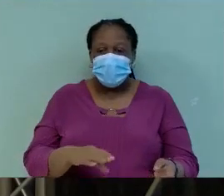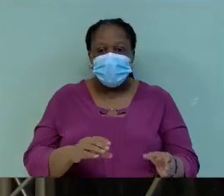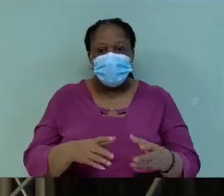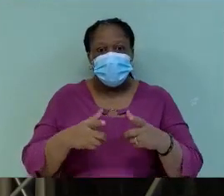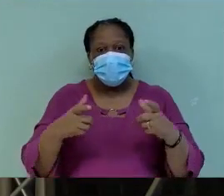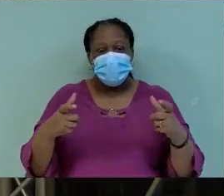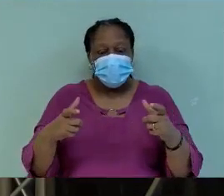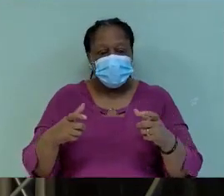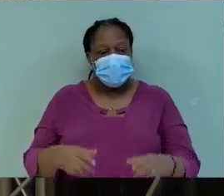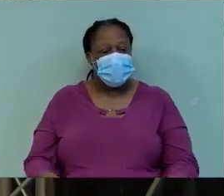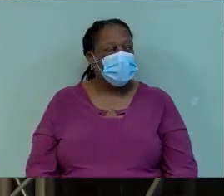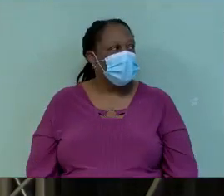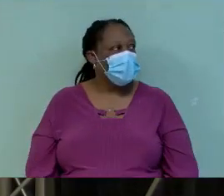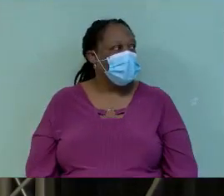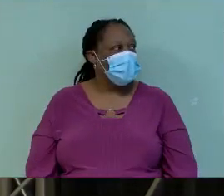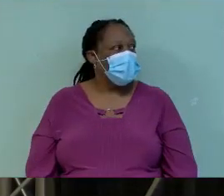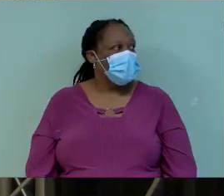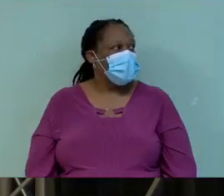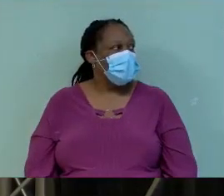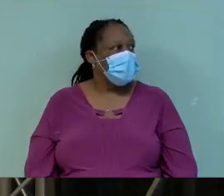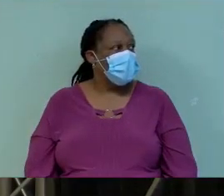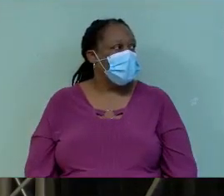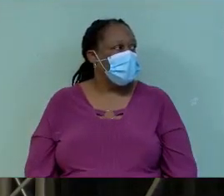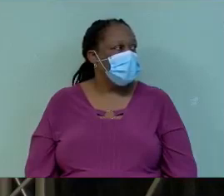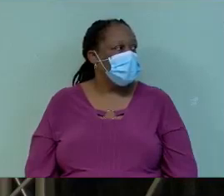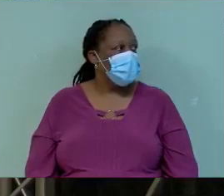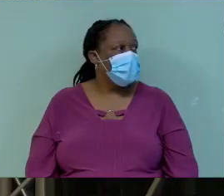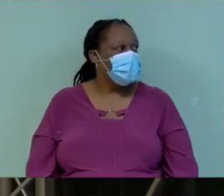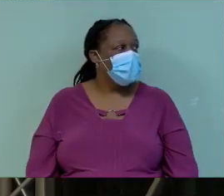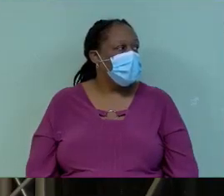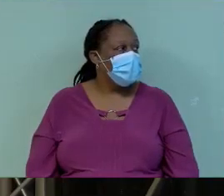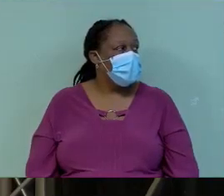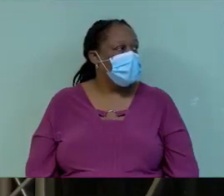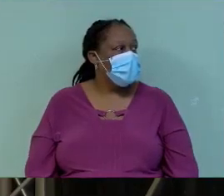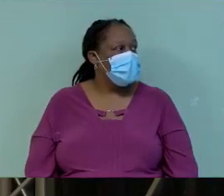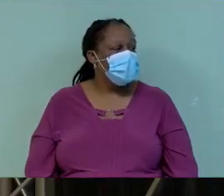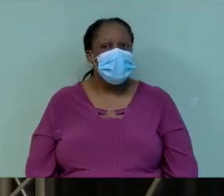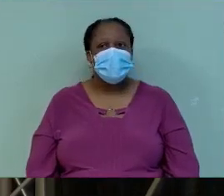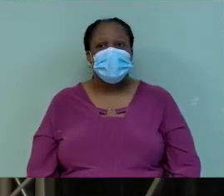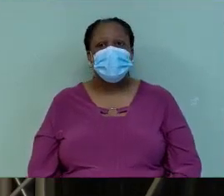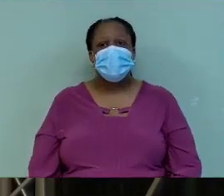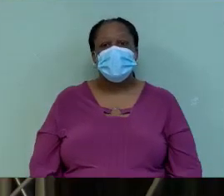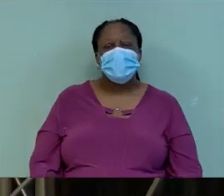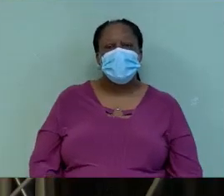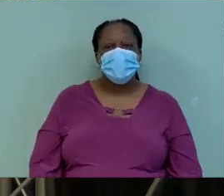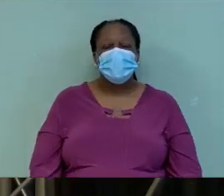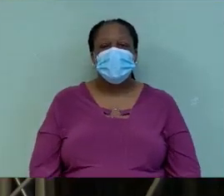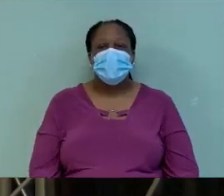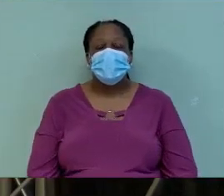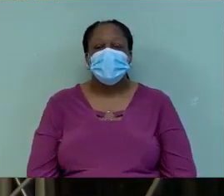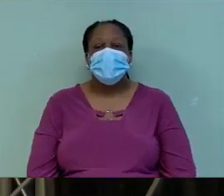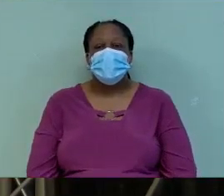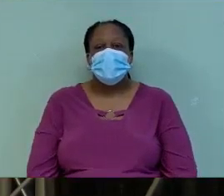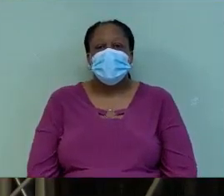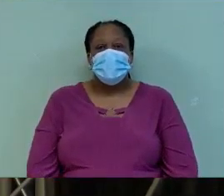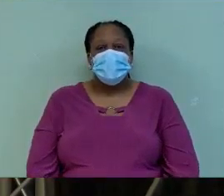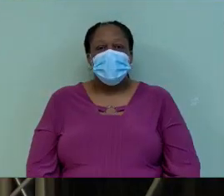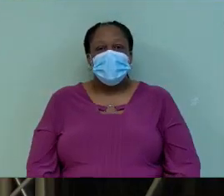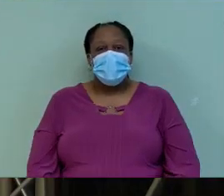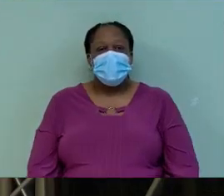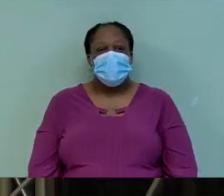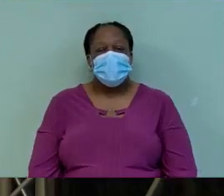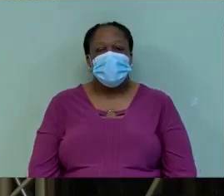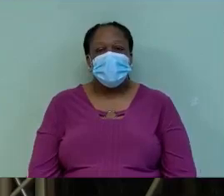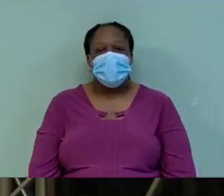of a social media character by the name of Kyle Marshall. And this states,